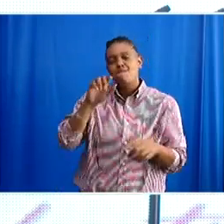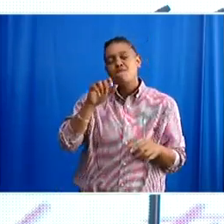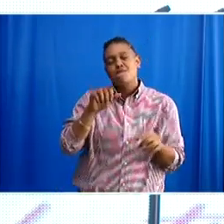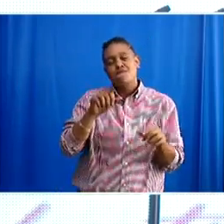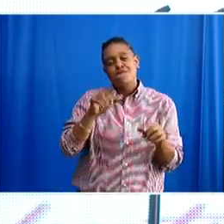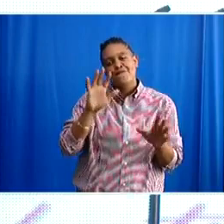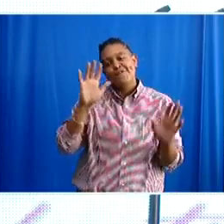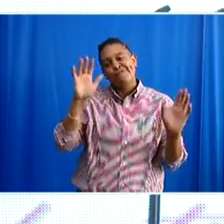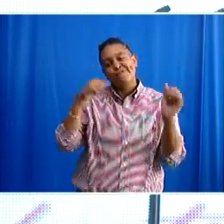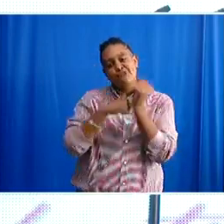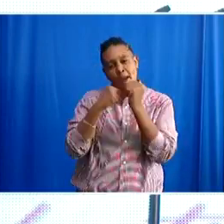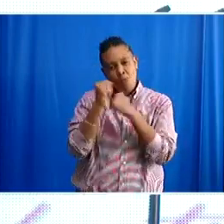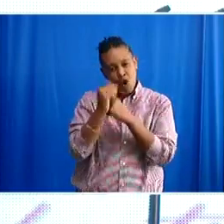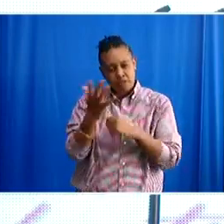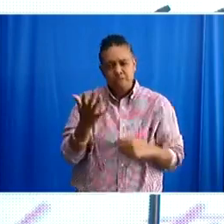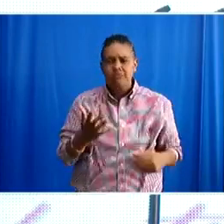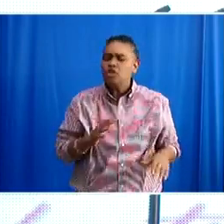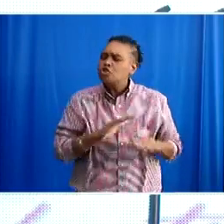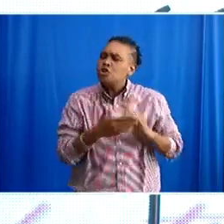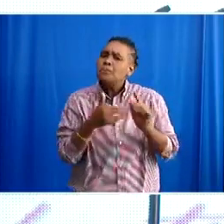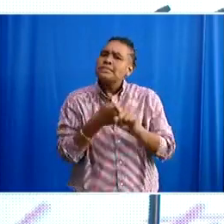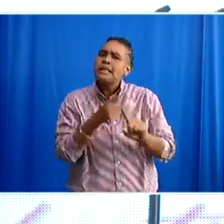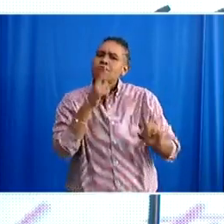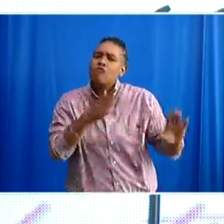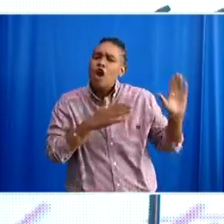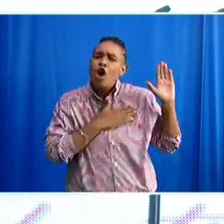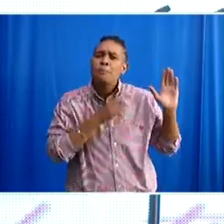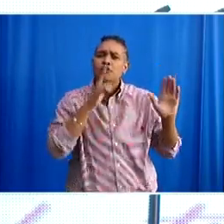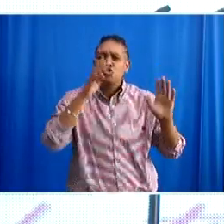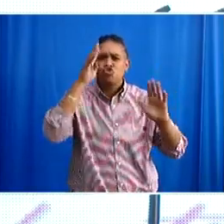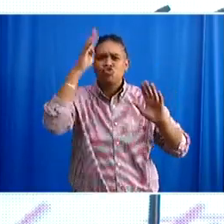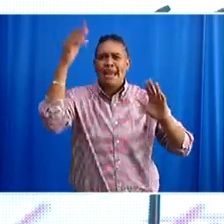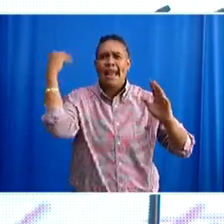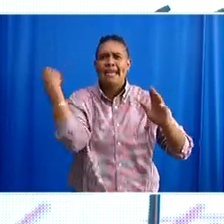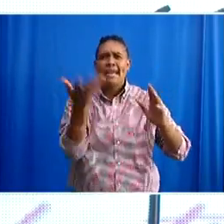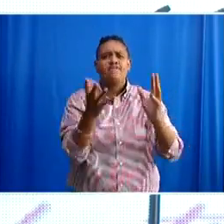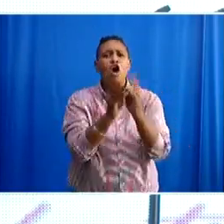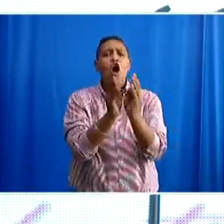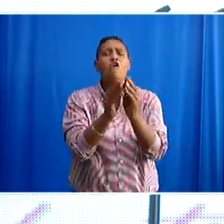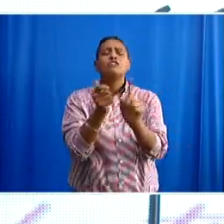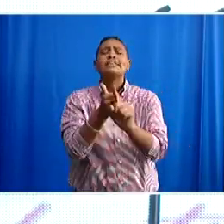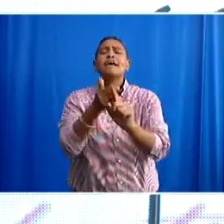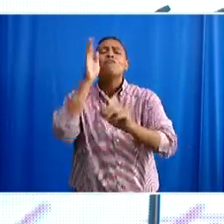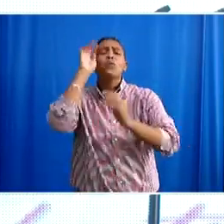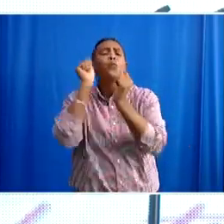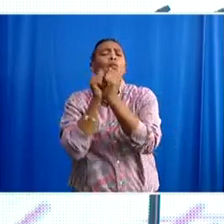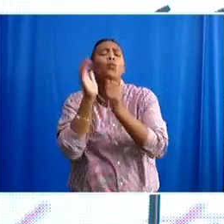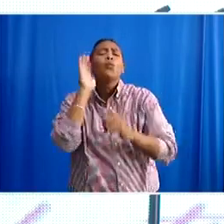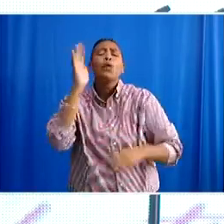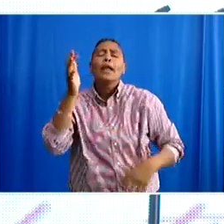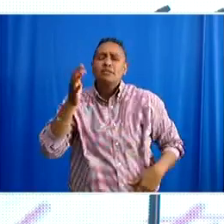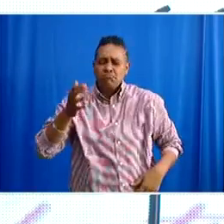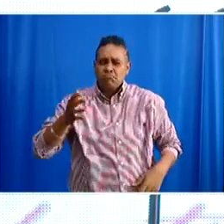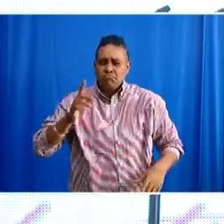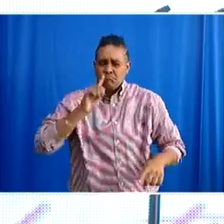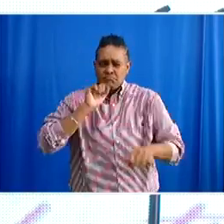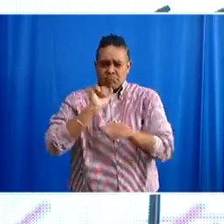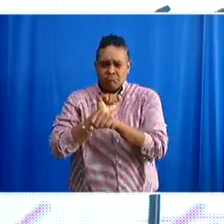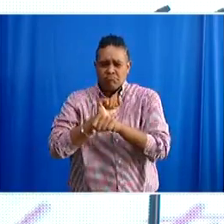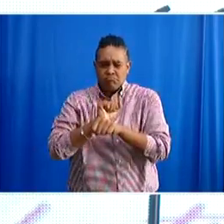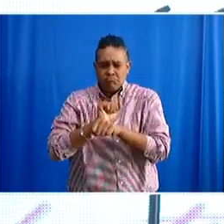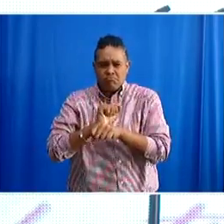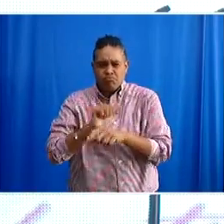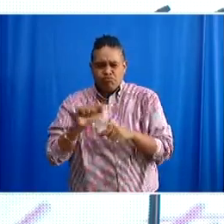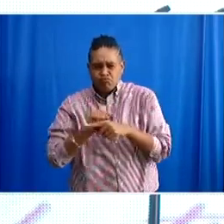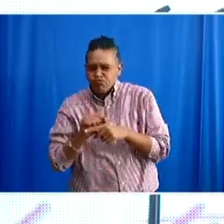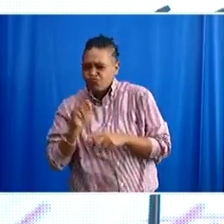Jamaica is committing to creating and delivering a conference that will practically and realistically review